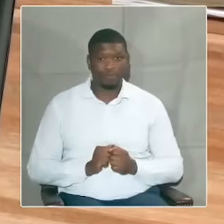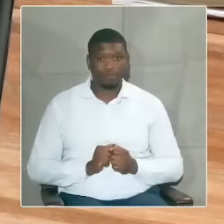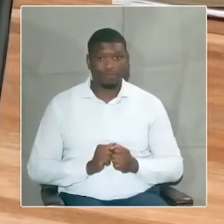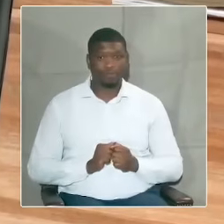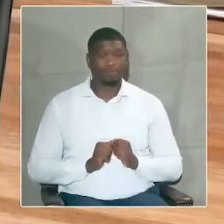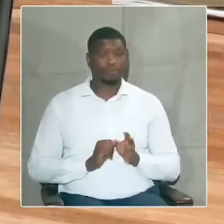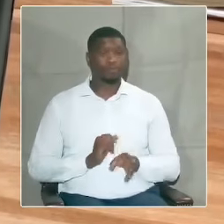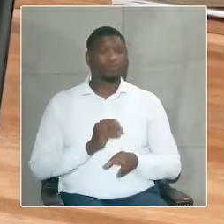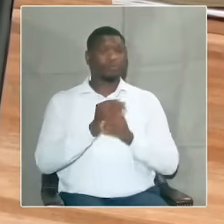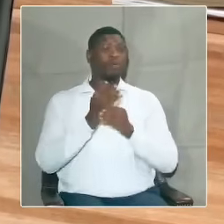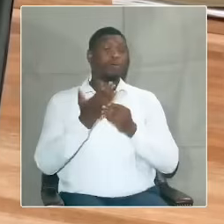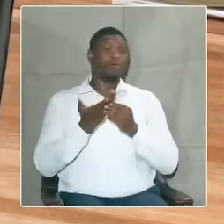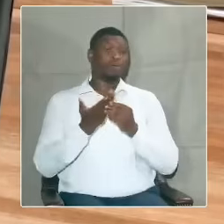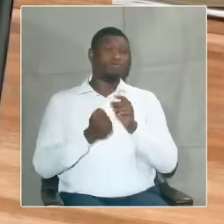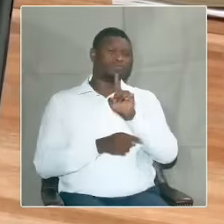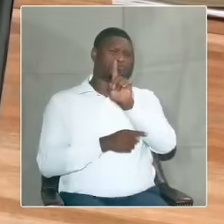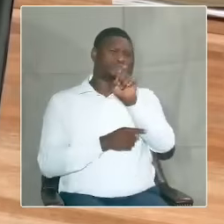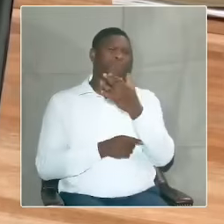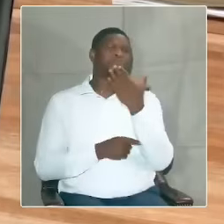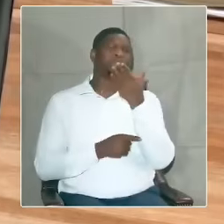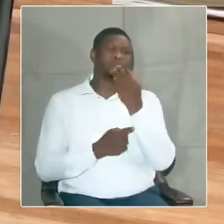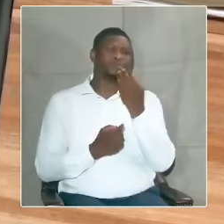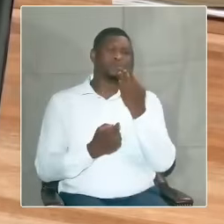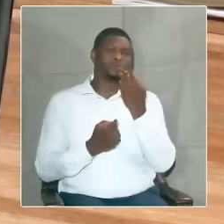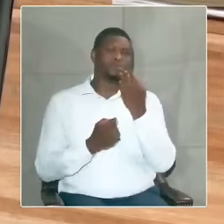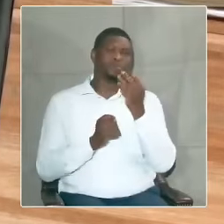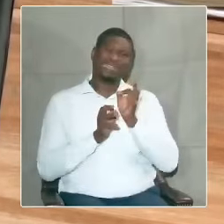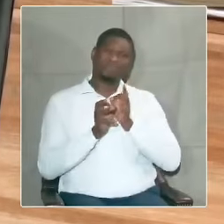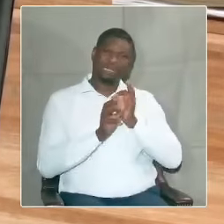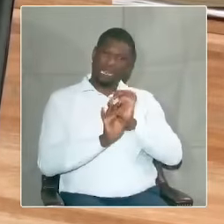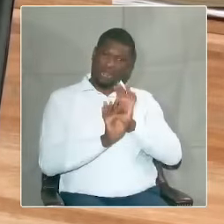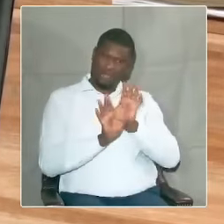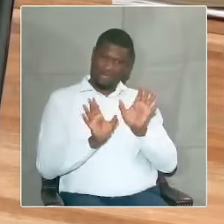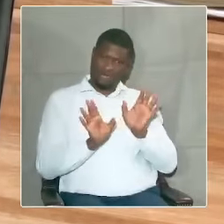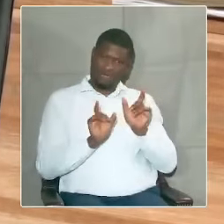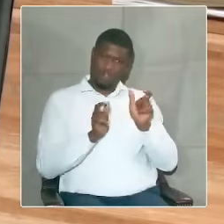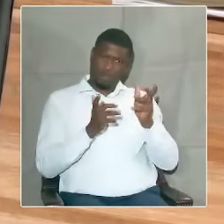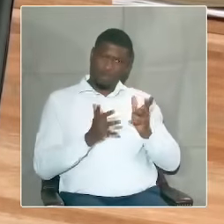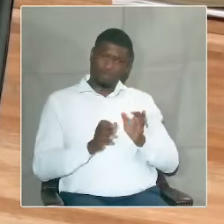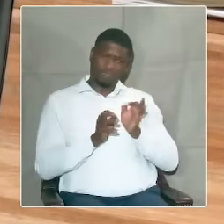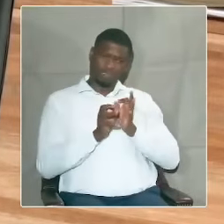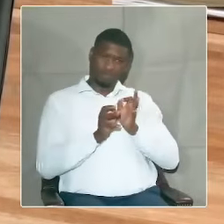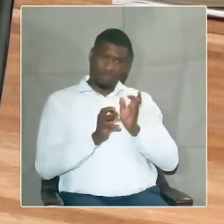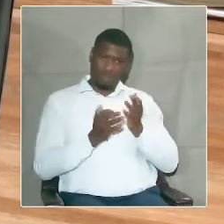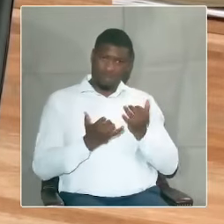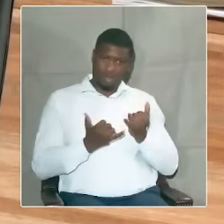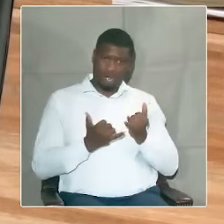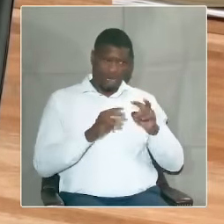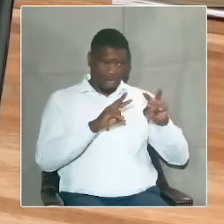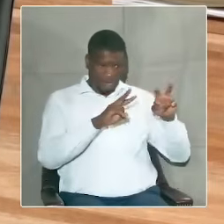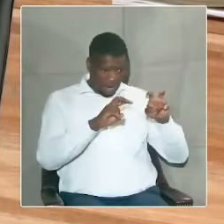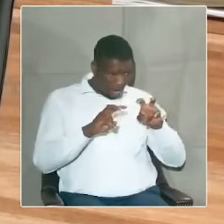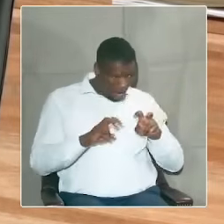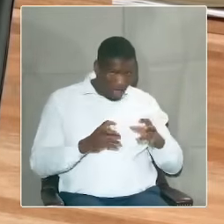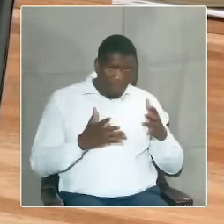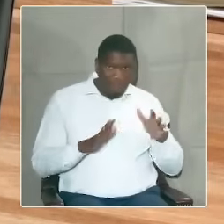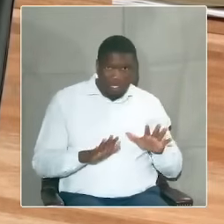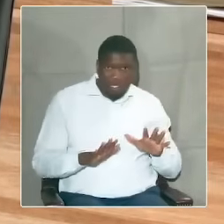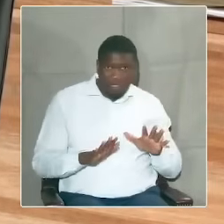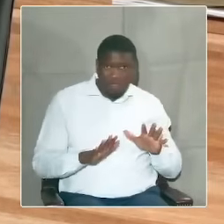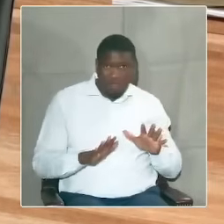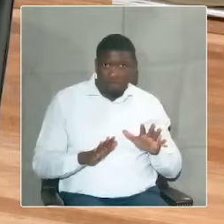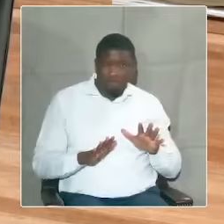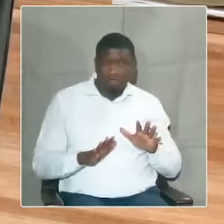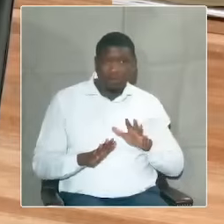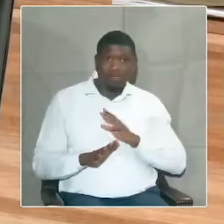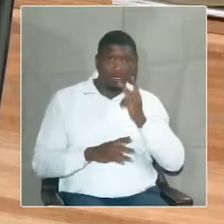And can I ask you to clarify to the Commission what is the status of these allegations?